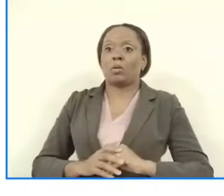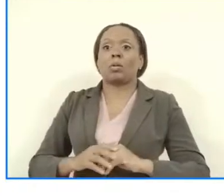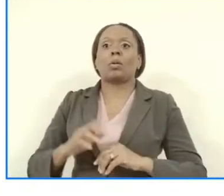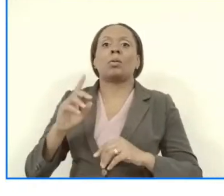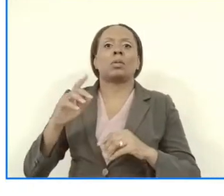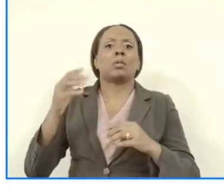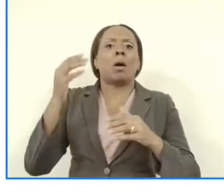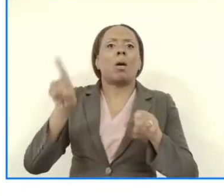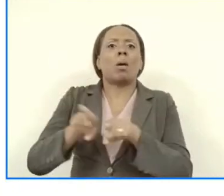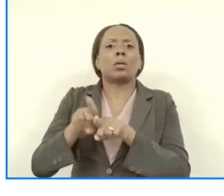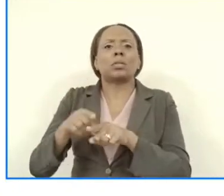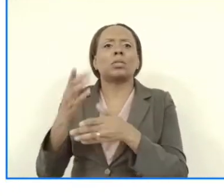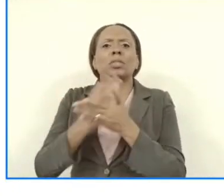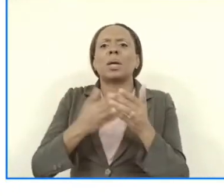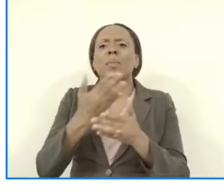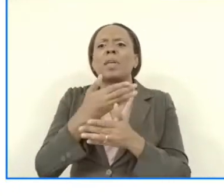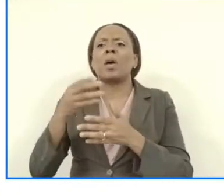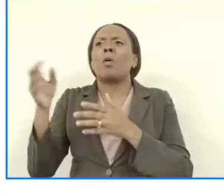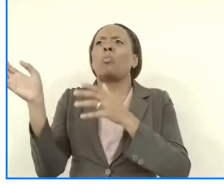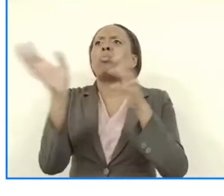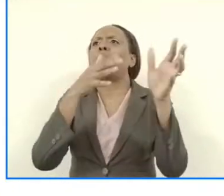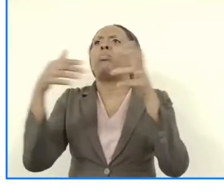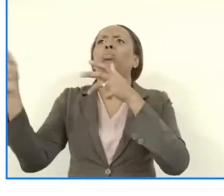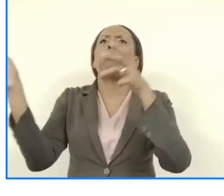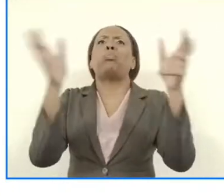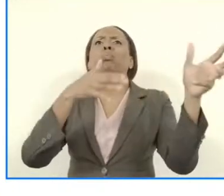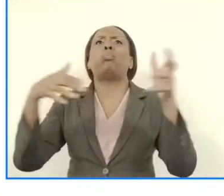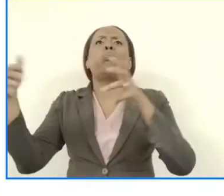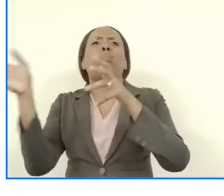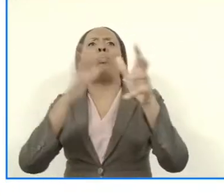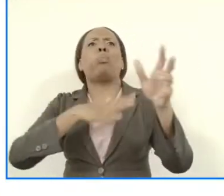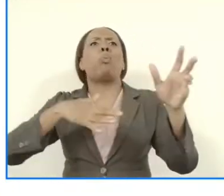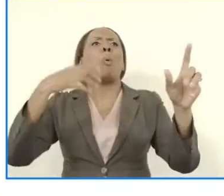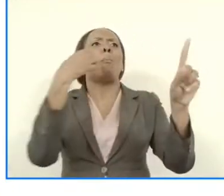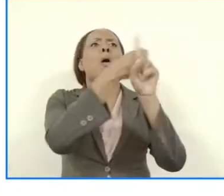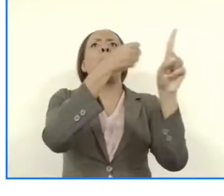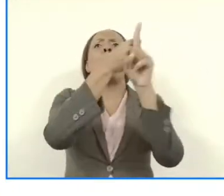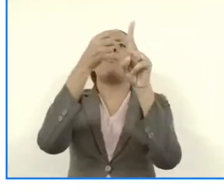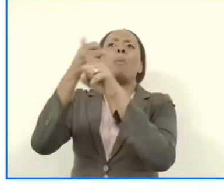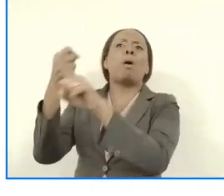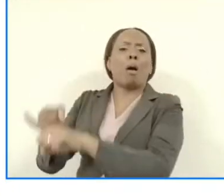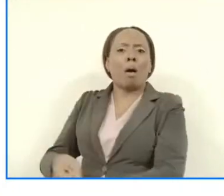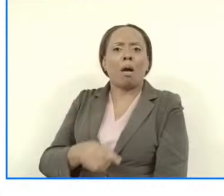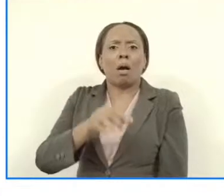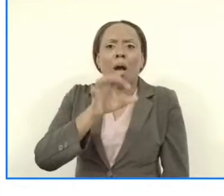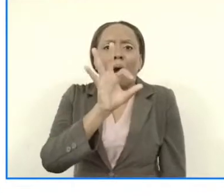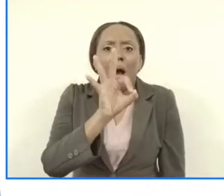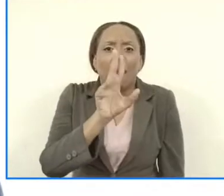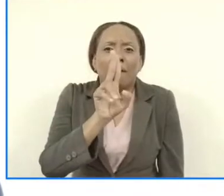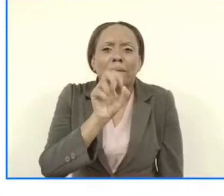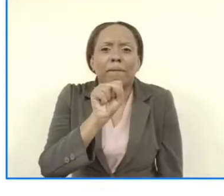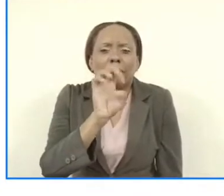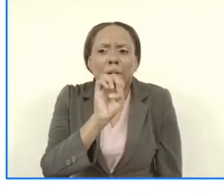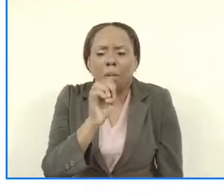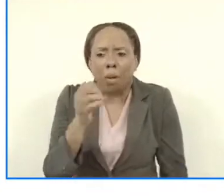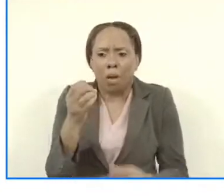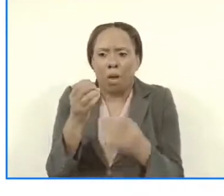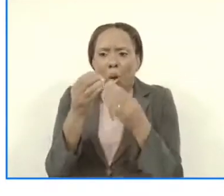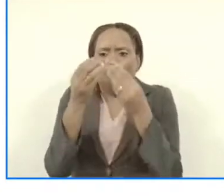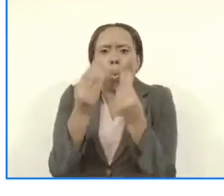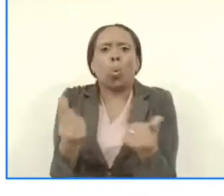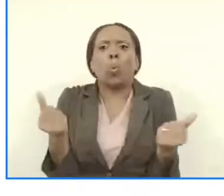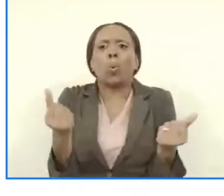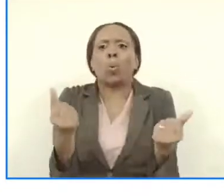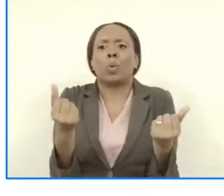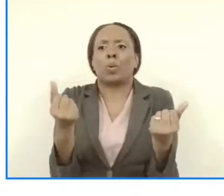around, hitting lines, and when that happens, fuses blow along the route. And so when we start to restore, we